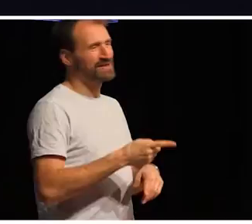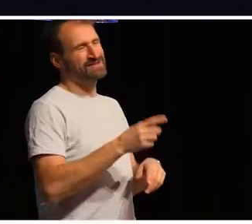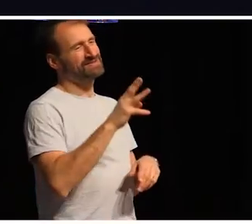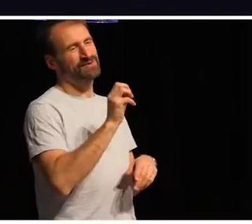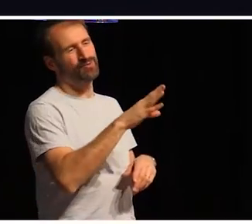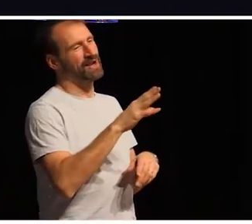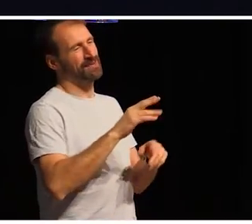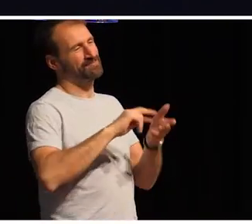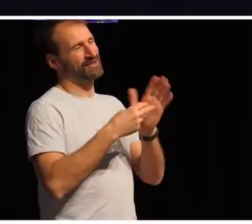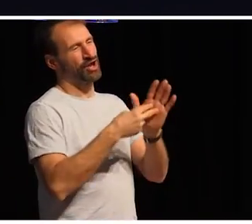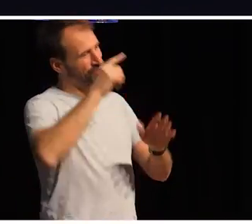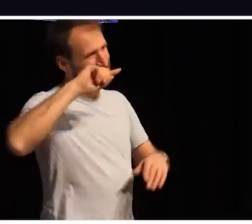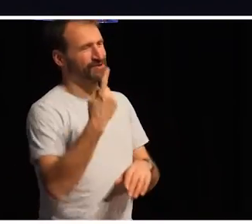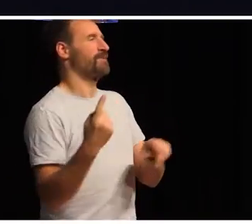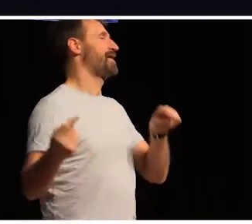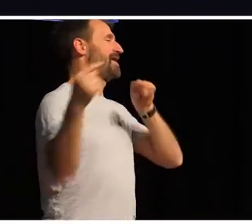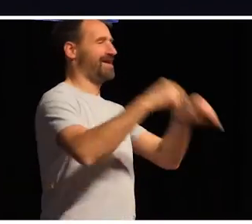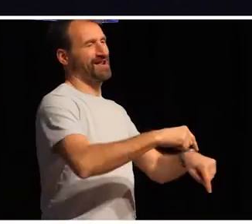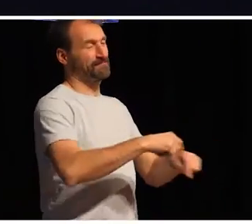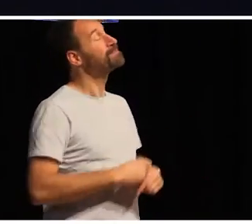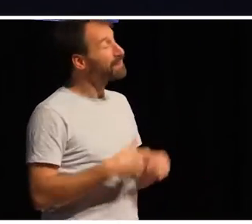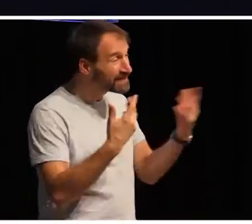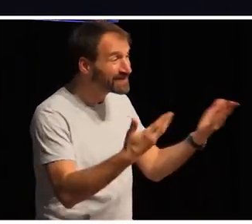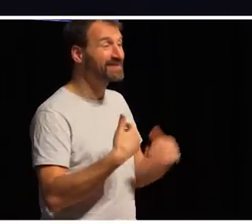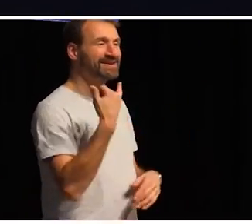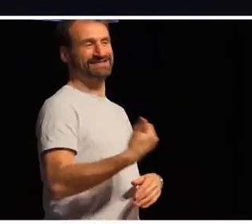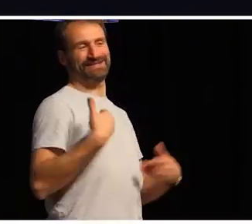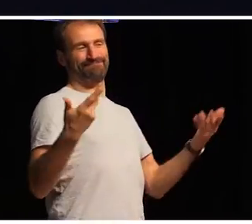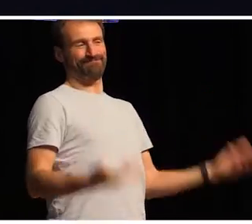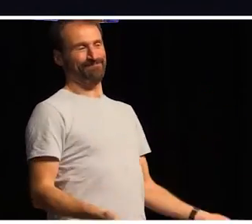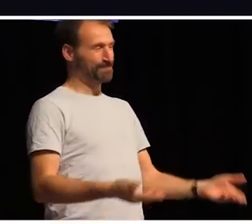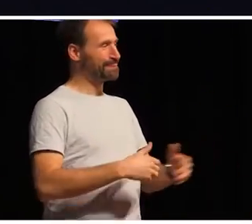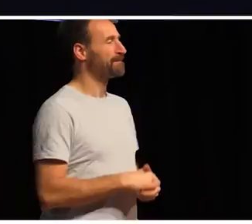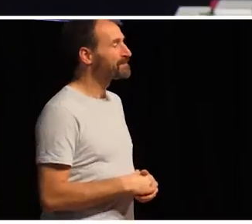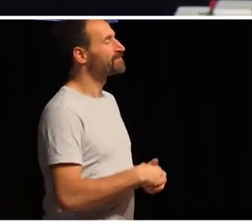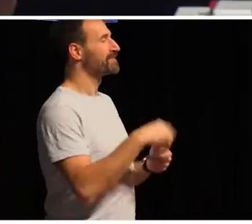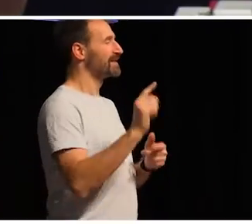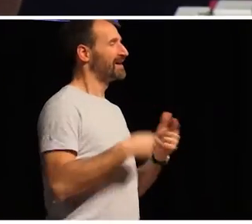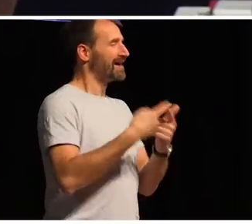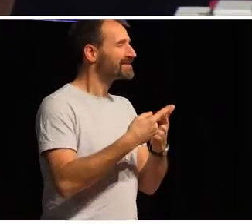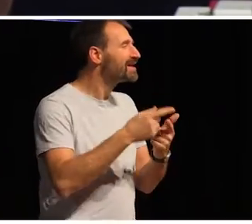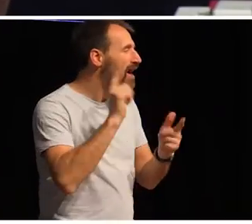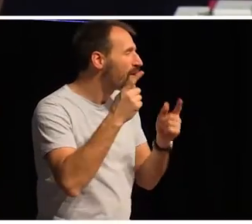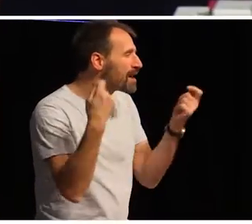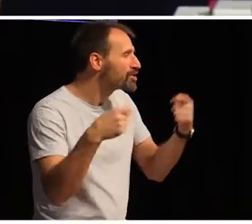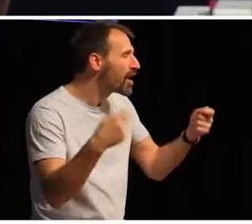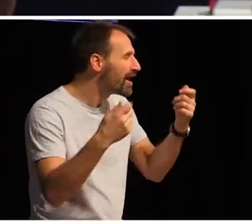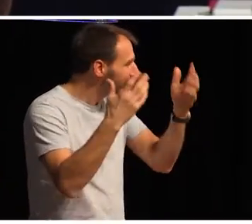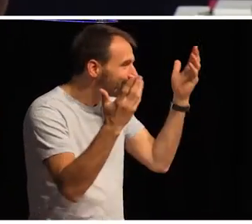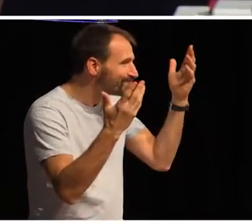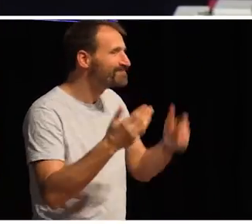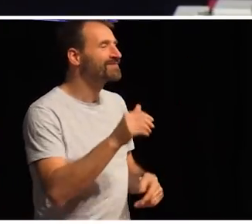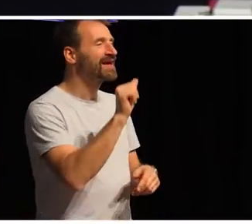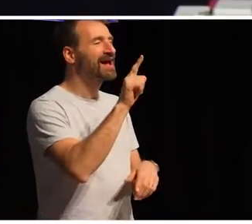again, talking to you about yet another adventure, maybe Alice in Wonderland. But